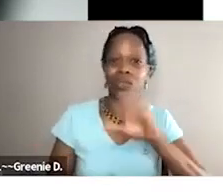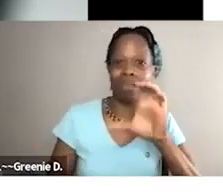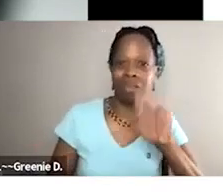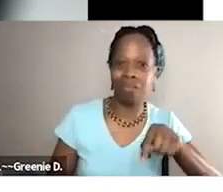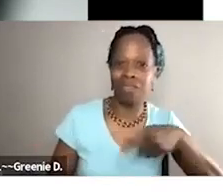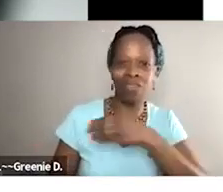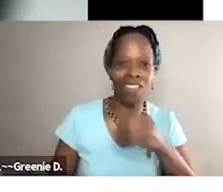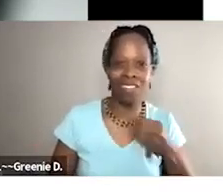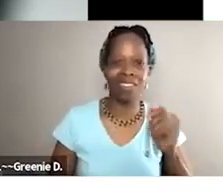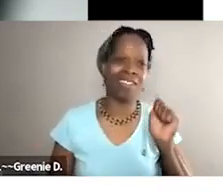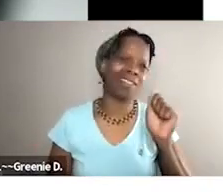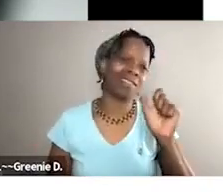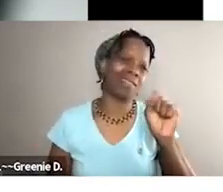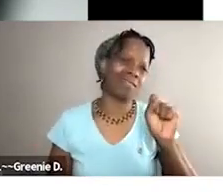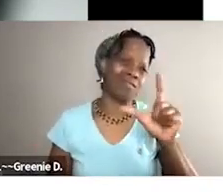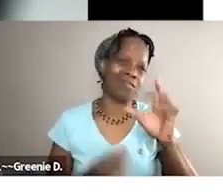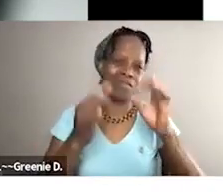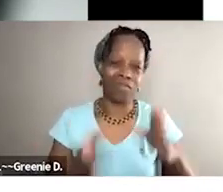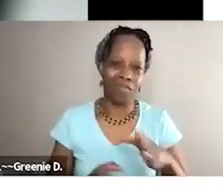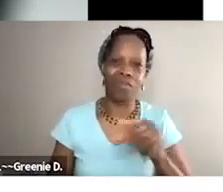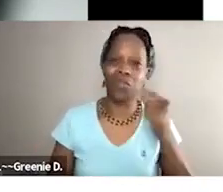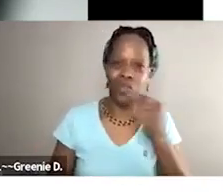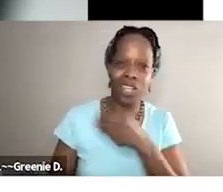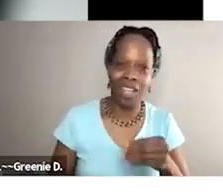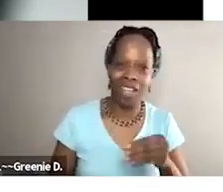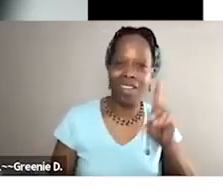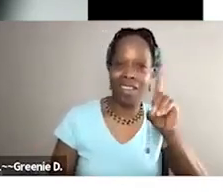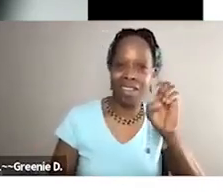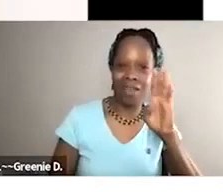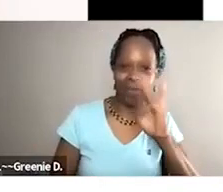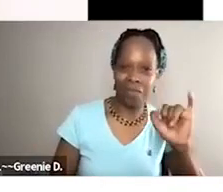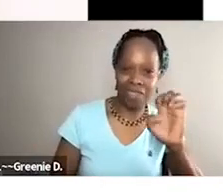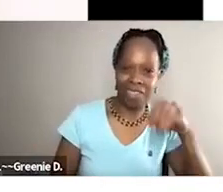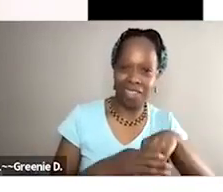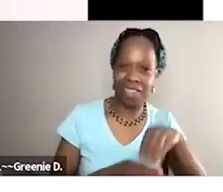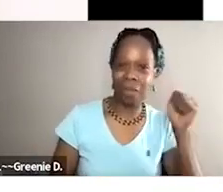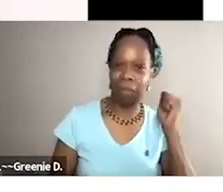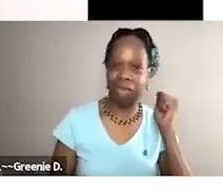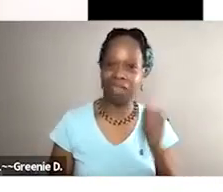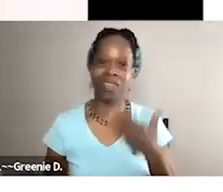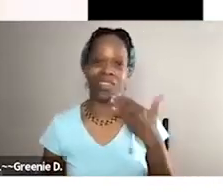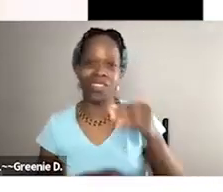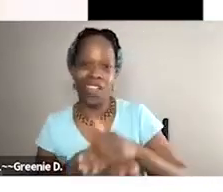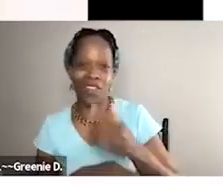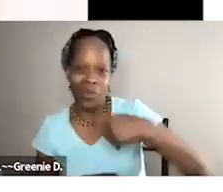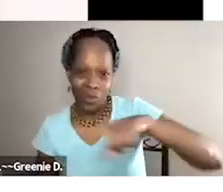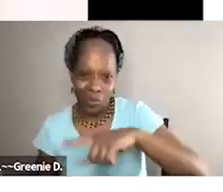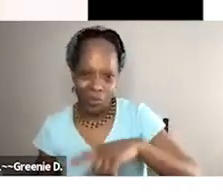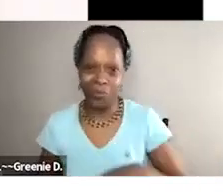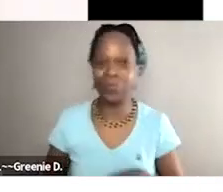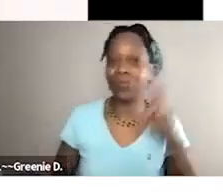Greenie and Debbie in the background. Good evening, ladies. Thank you, Jose. Very excited to be